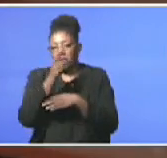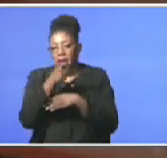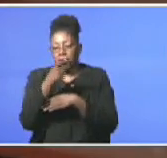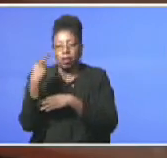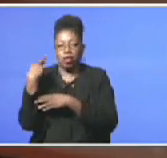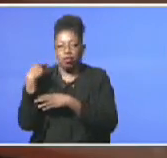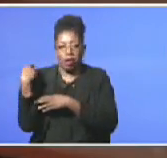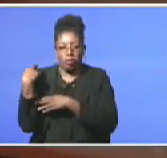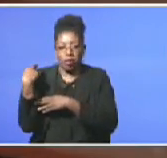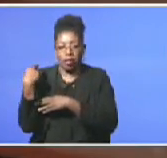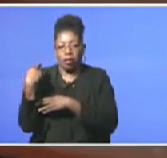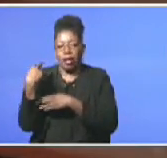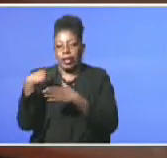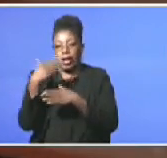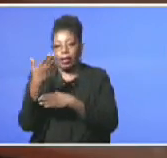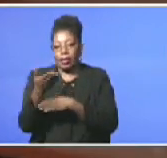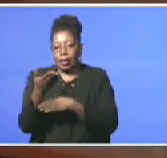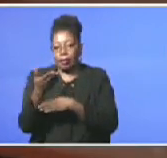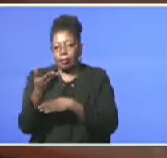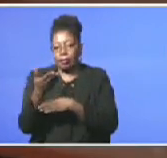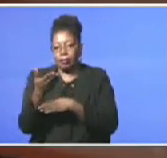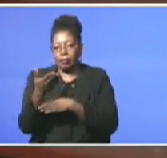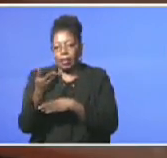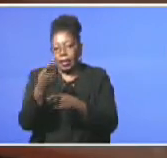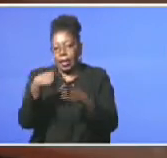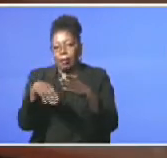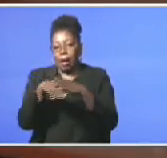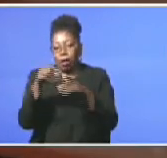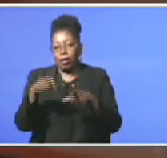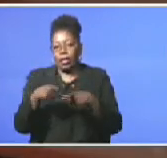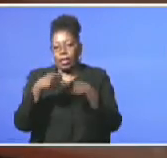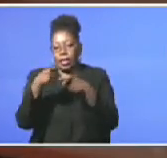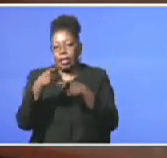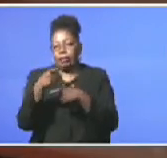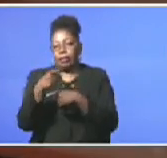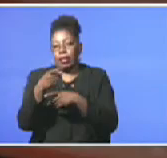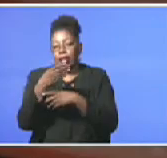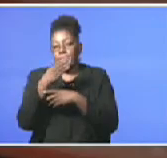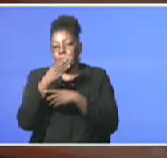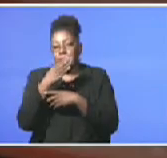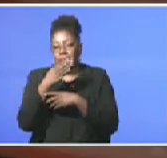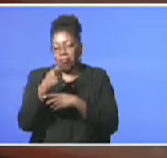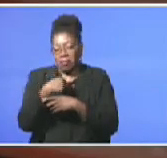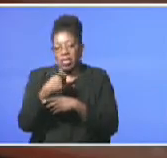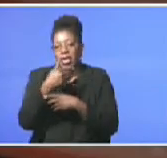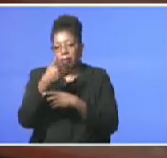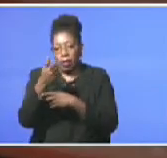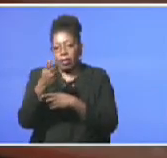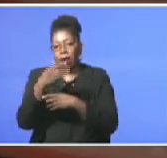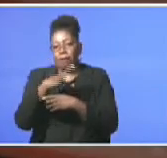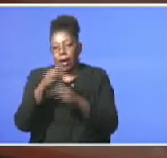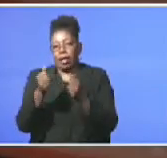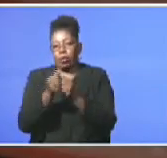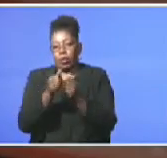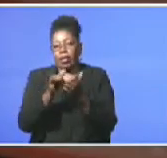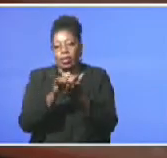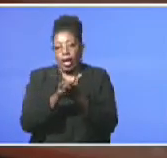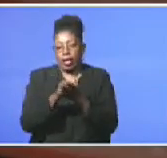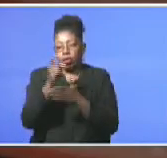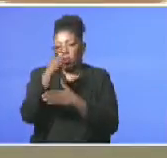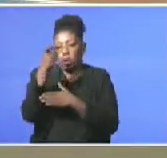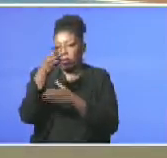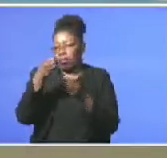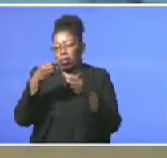just play together. Get down. As long as they come out and they give me that effort, I'm fine with that. Win, lose, just give me